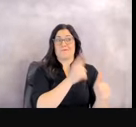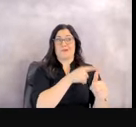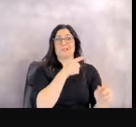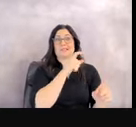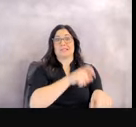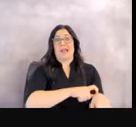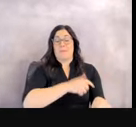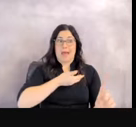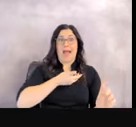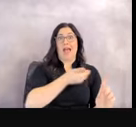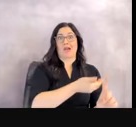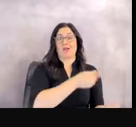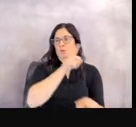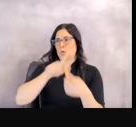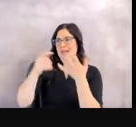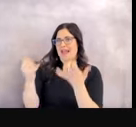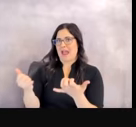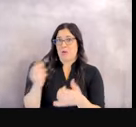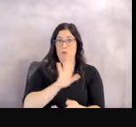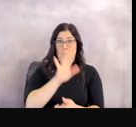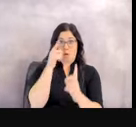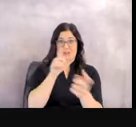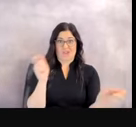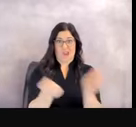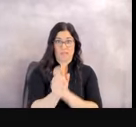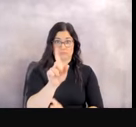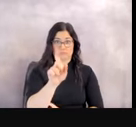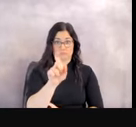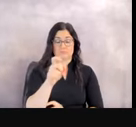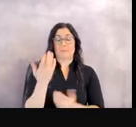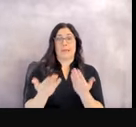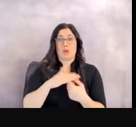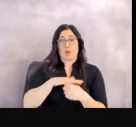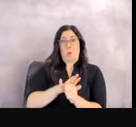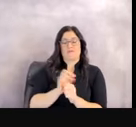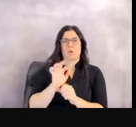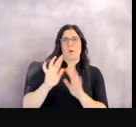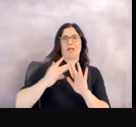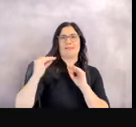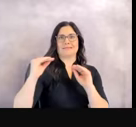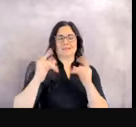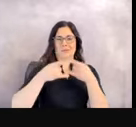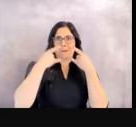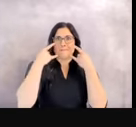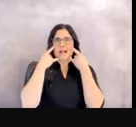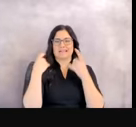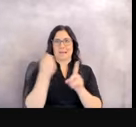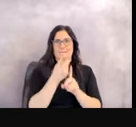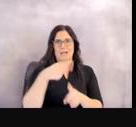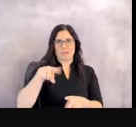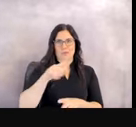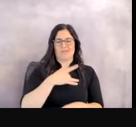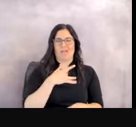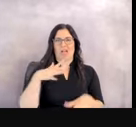to teach to now? And how did COVID or switching to online or wearing a mask or any of